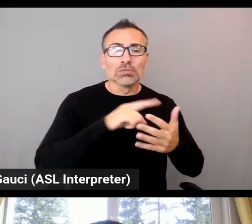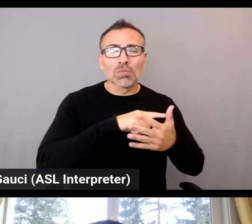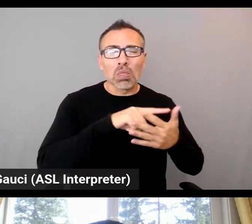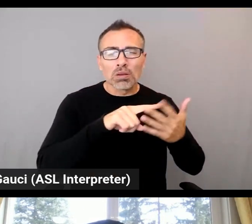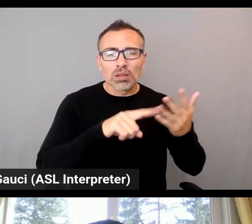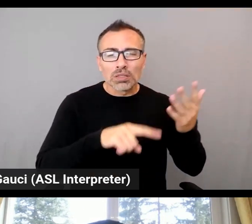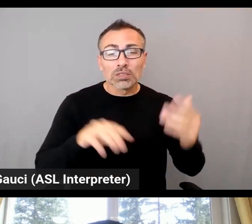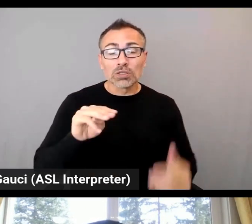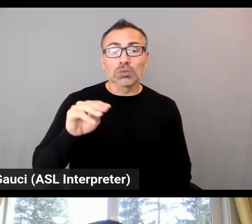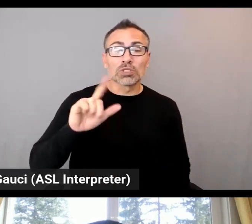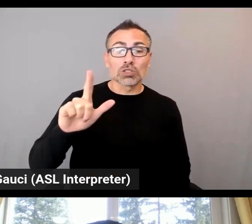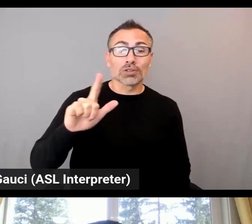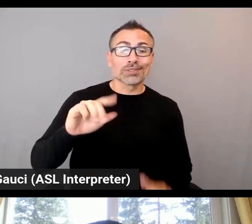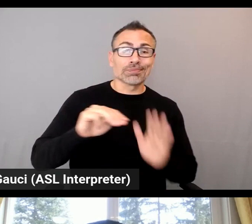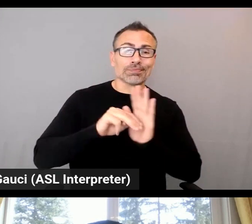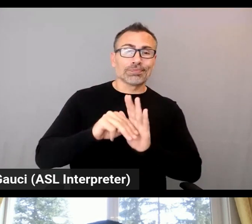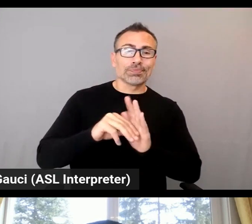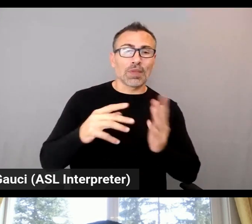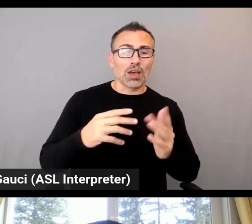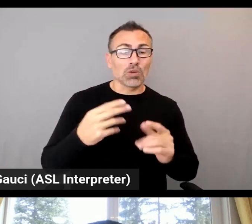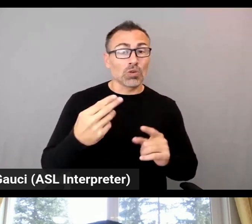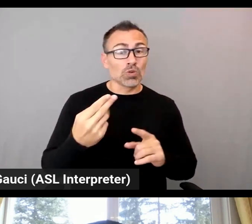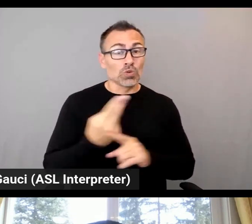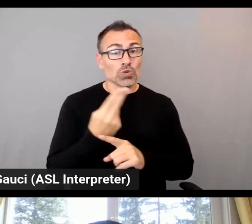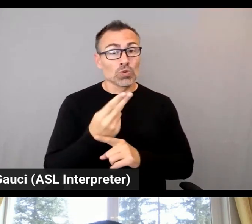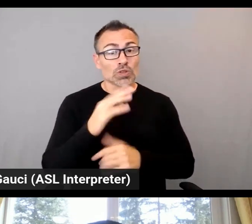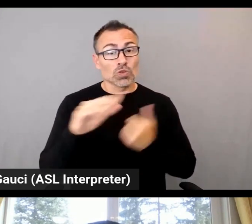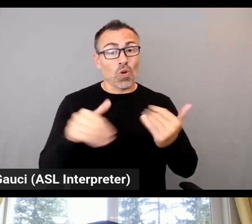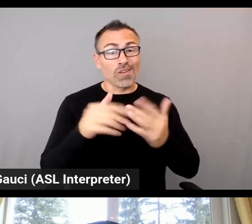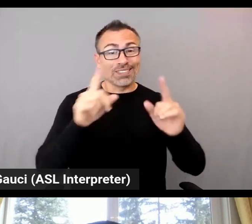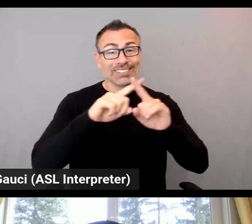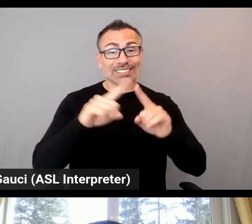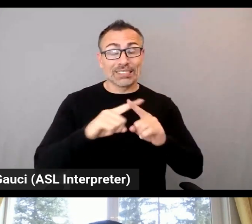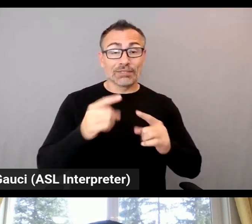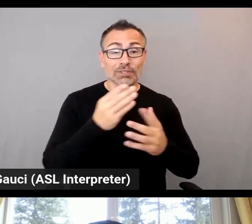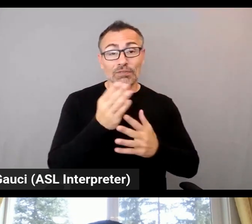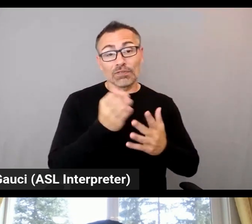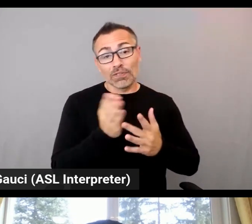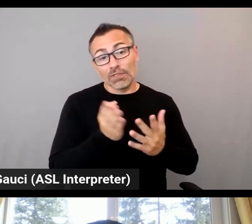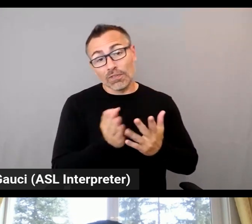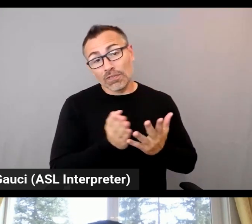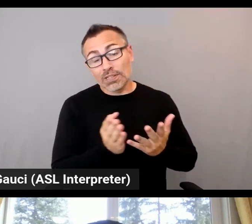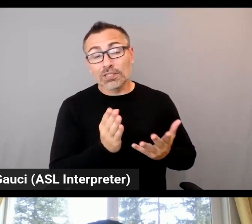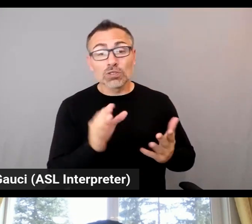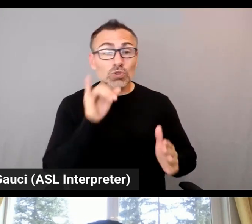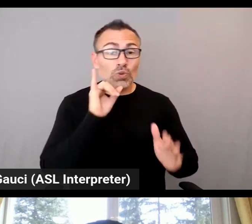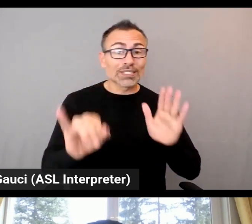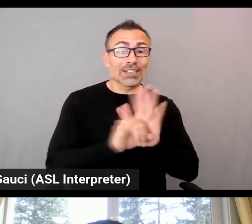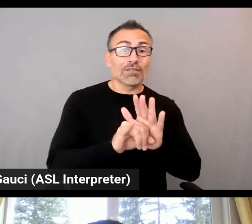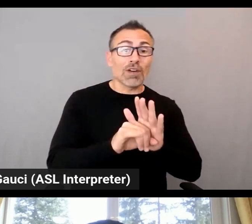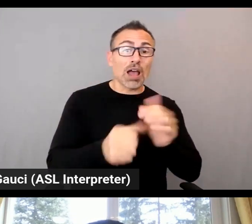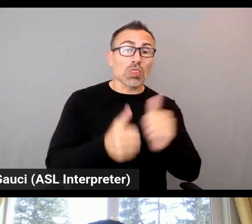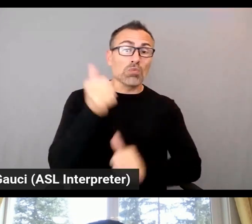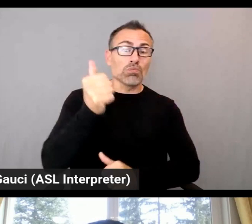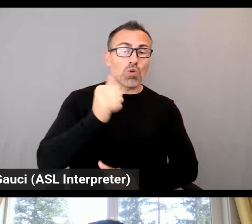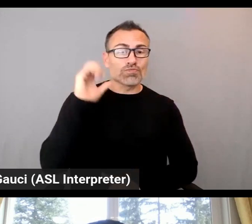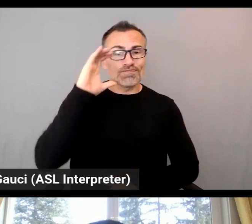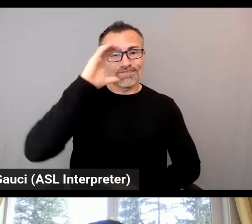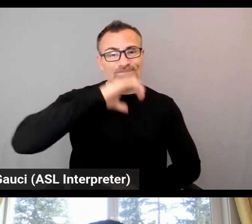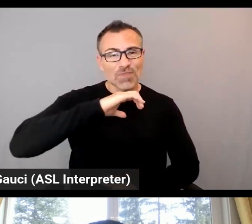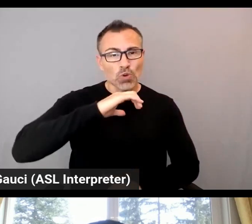machine learning model kind of utilizes all these different features to identify the most abnormal events,